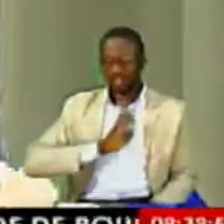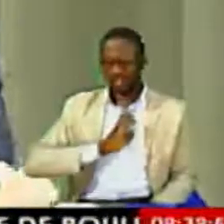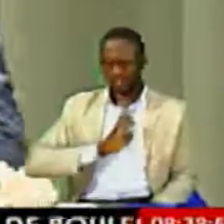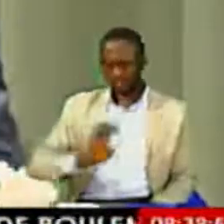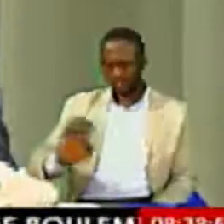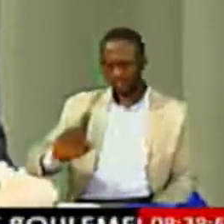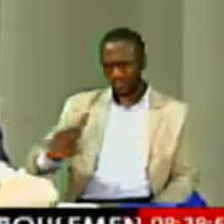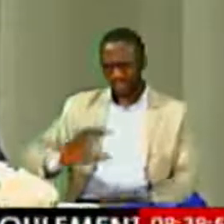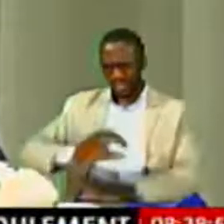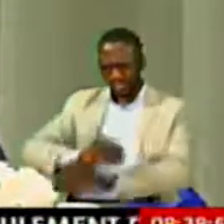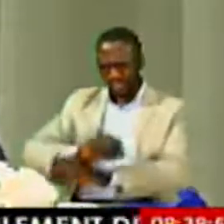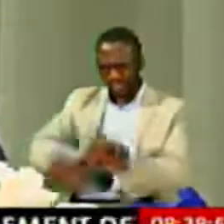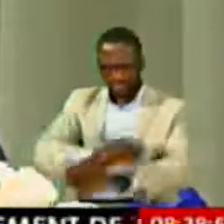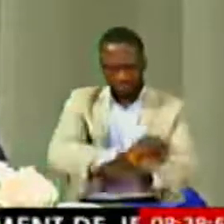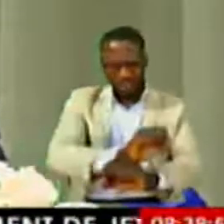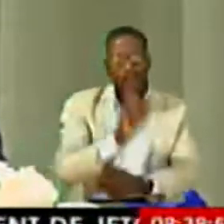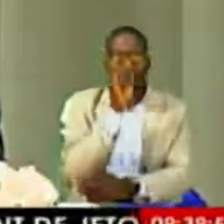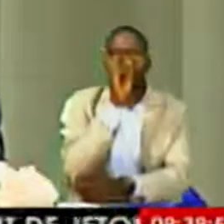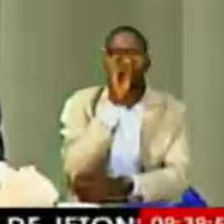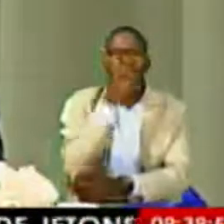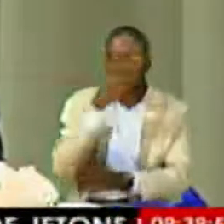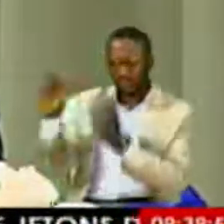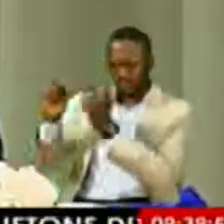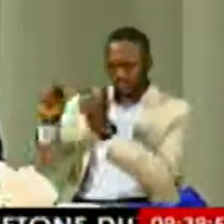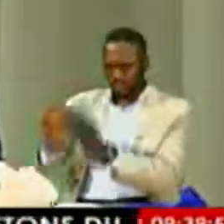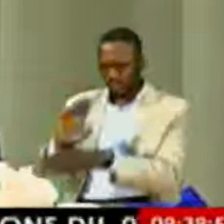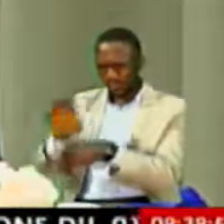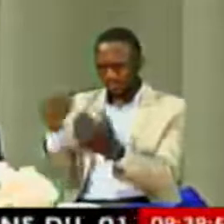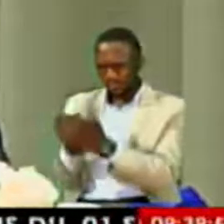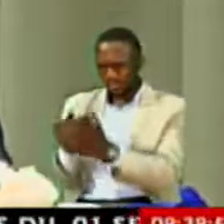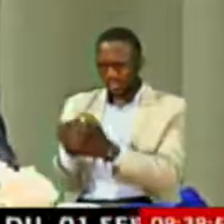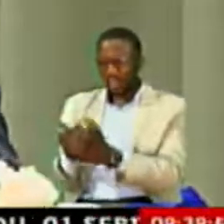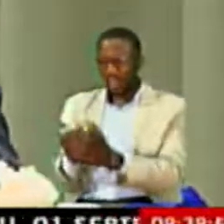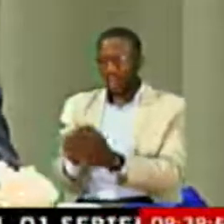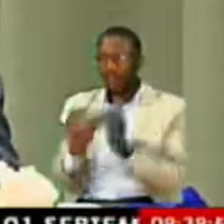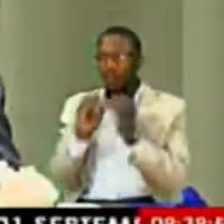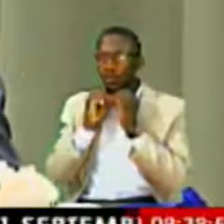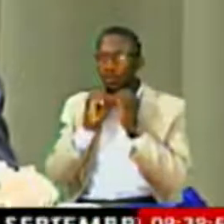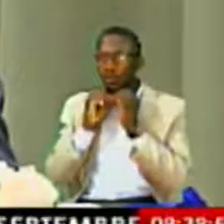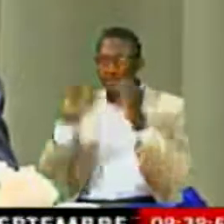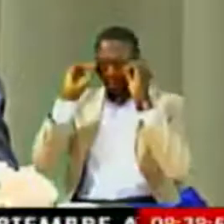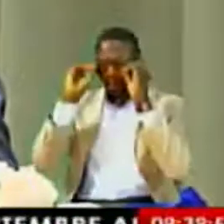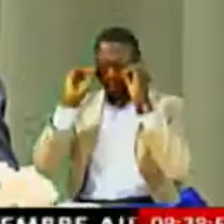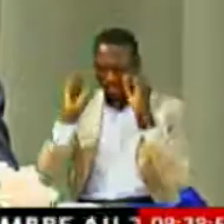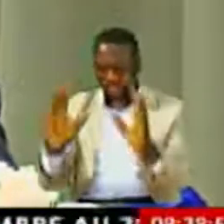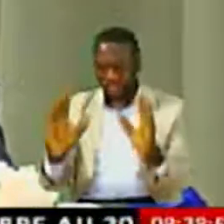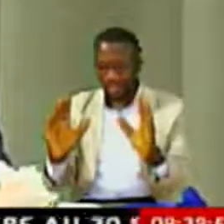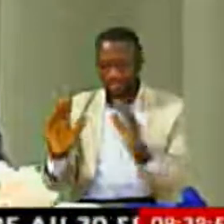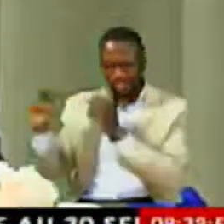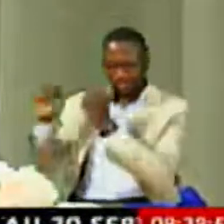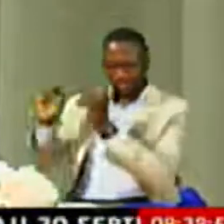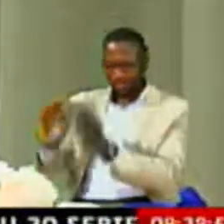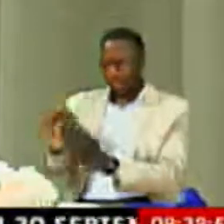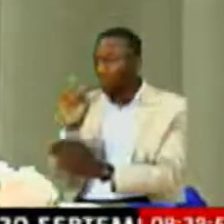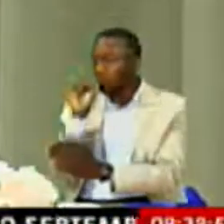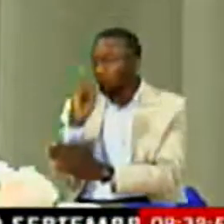faux prophètes. He caught all the false prophets. Aucun ne échappe. Nobody should run away. On les tua. And they were beheaded.